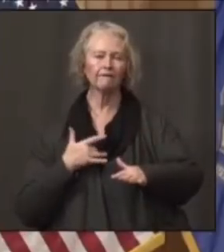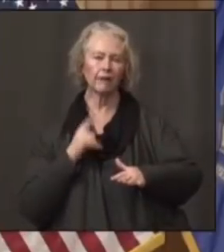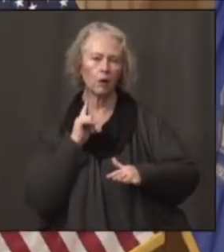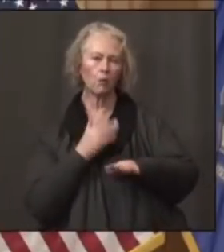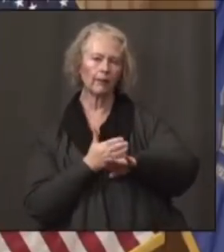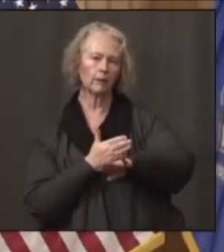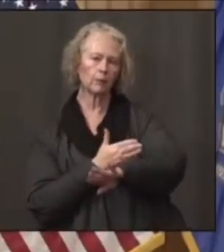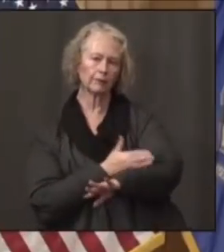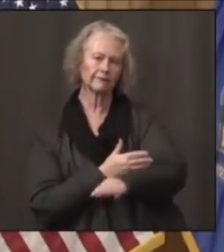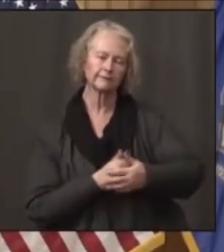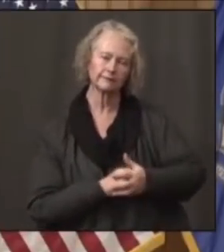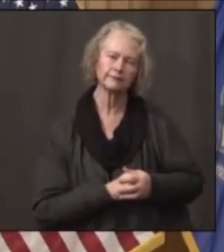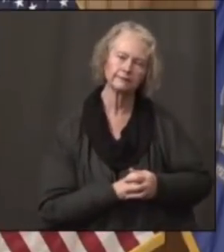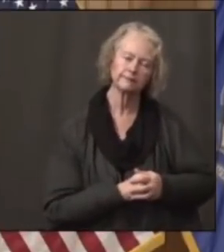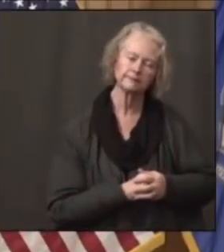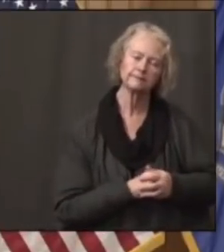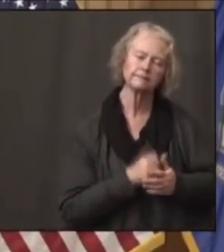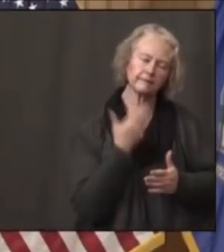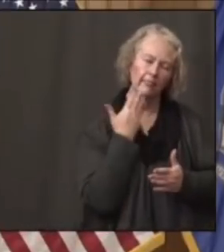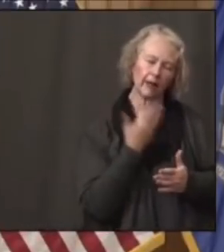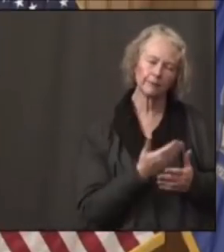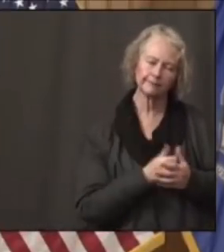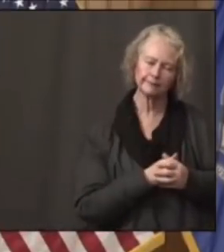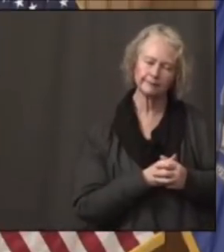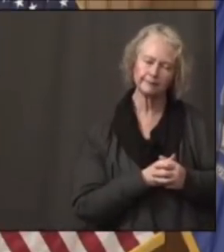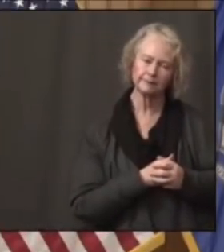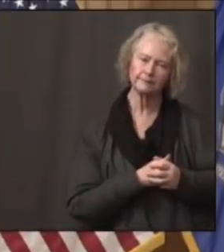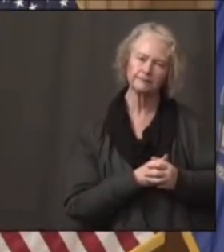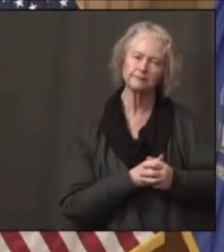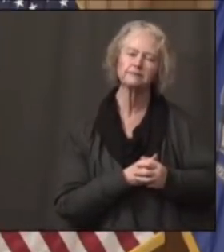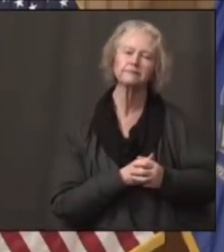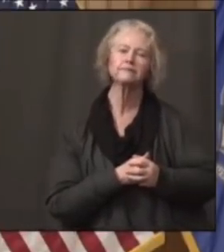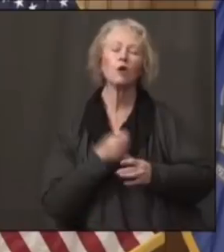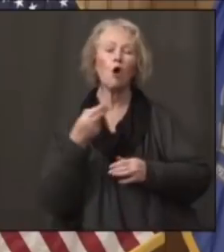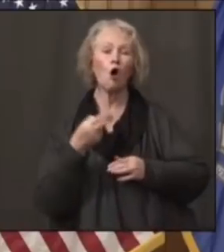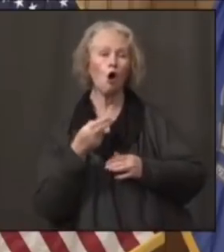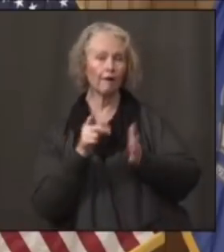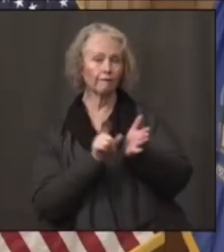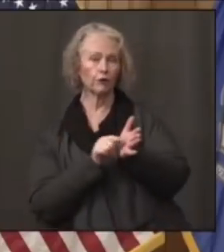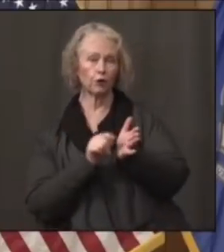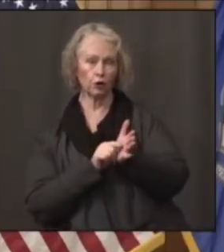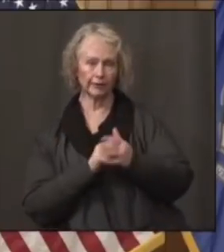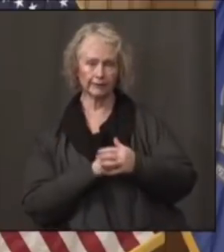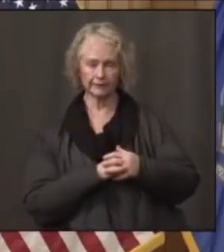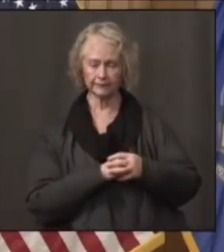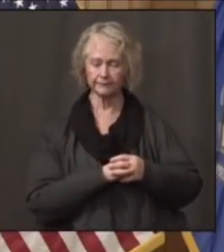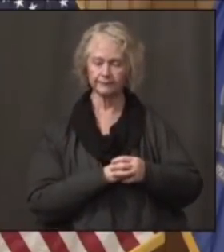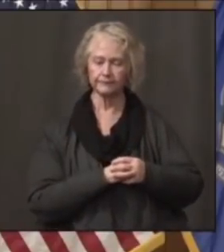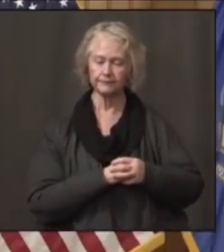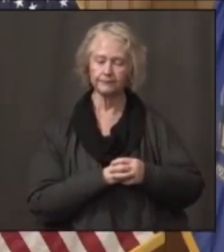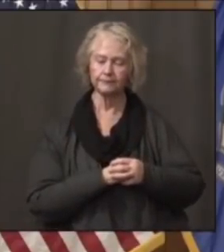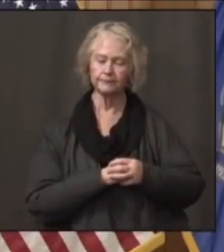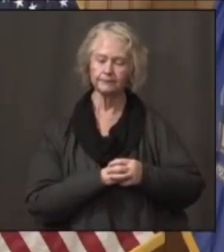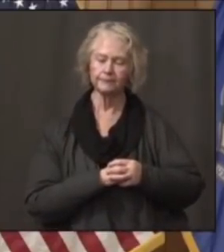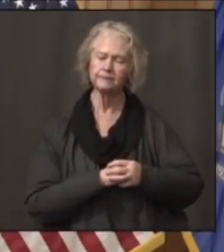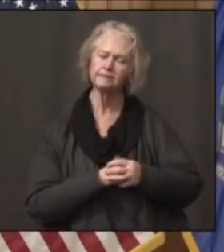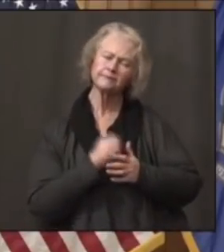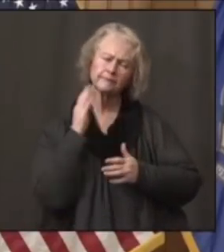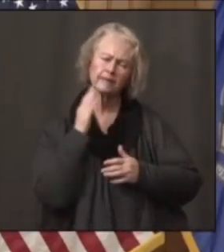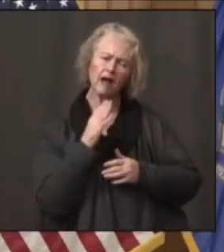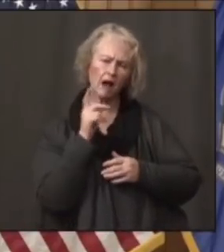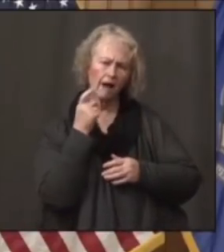Thank you, Governor. The Hartford Current. Hi,